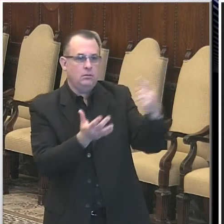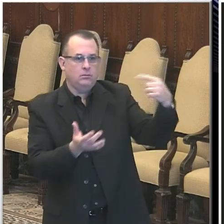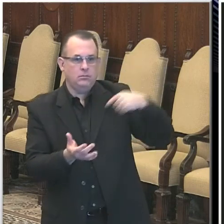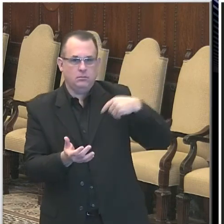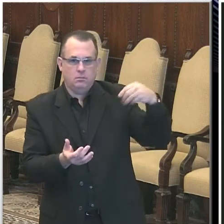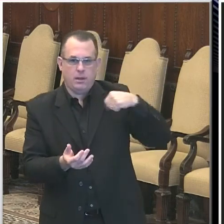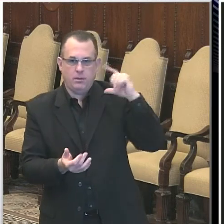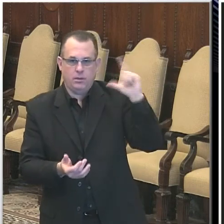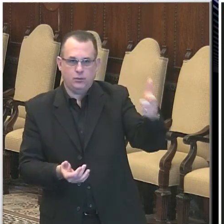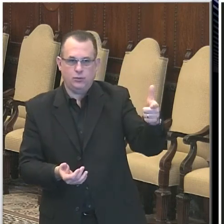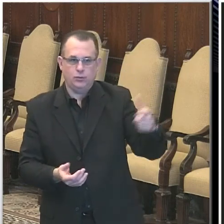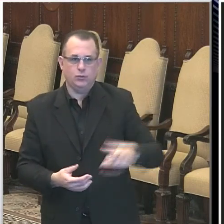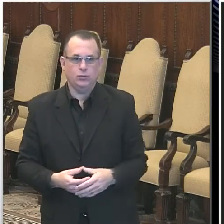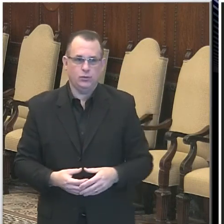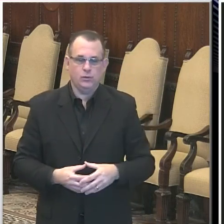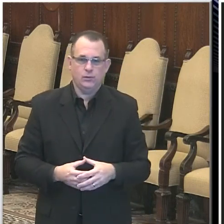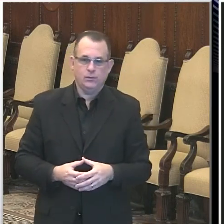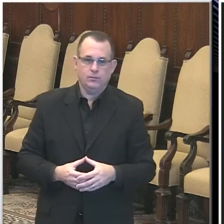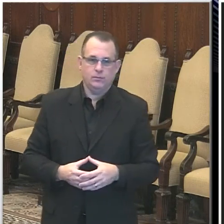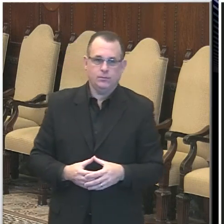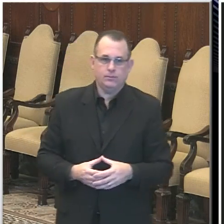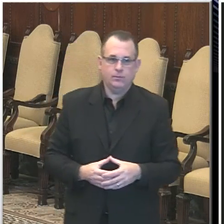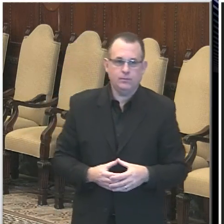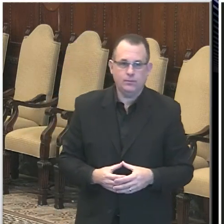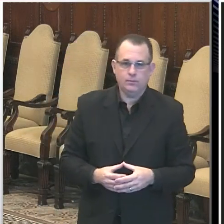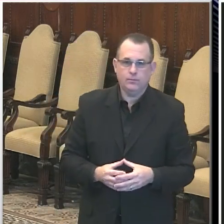Okay, thank you, Brandon. Seeing no